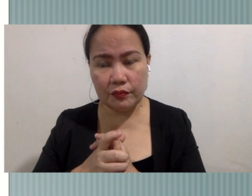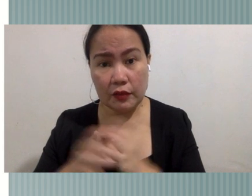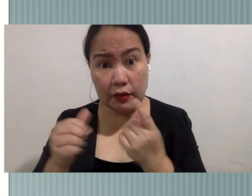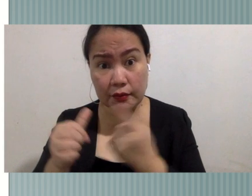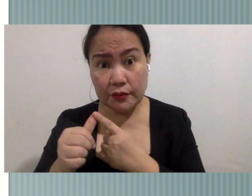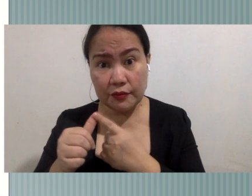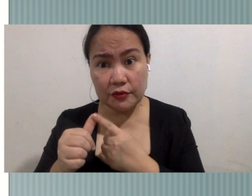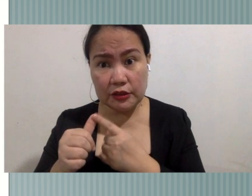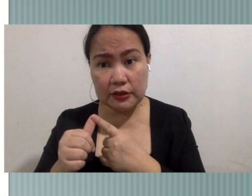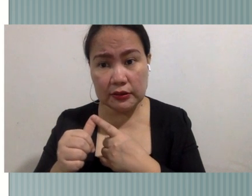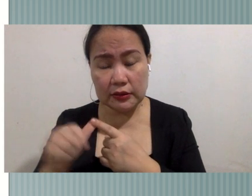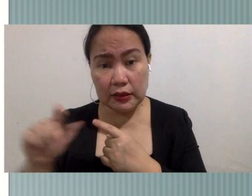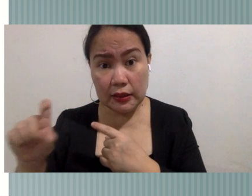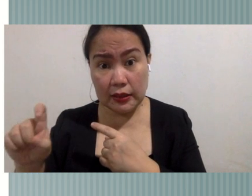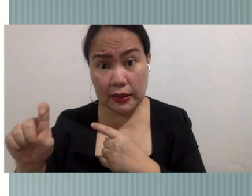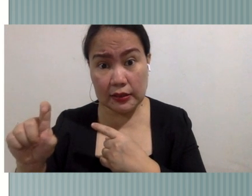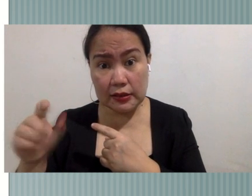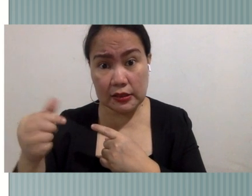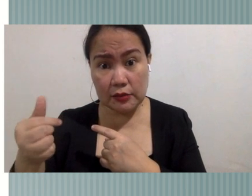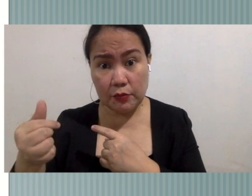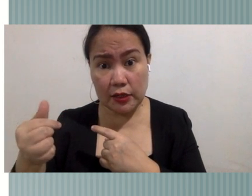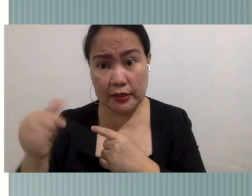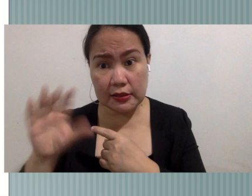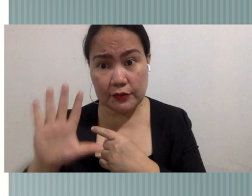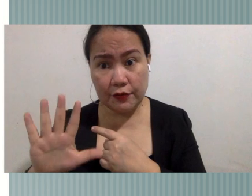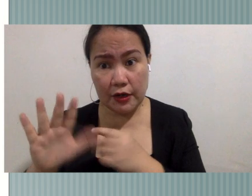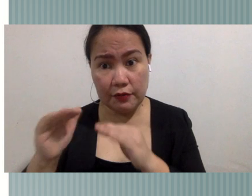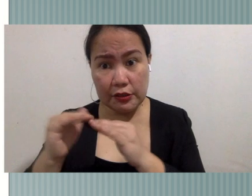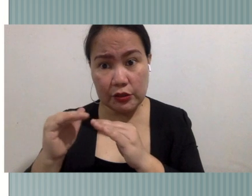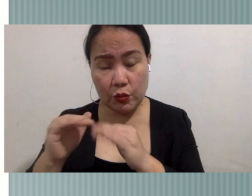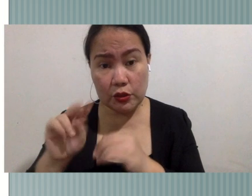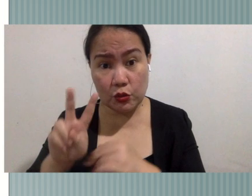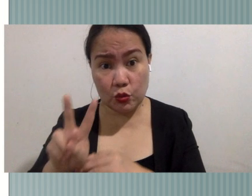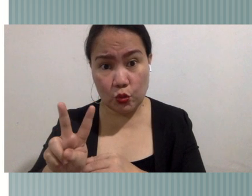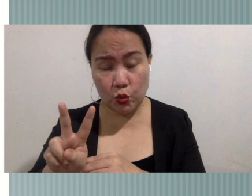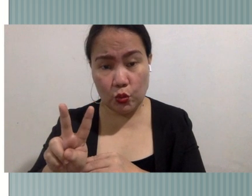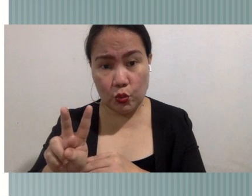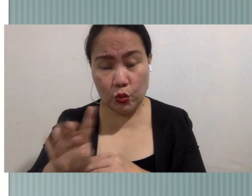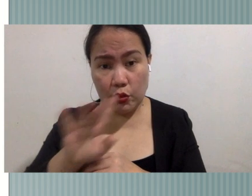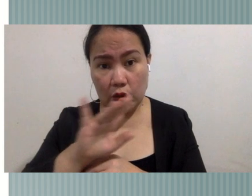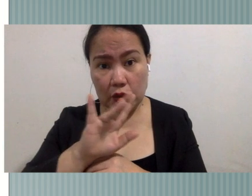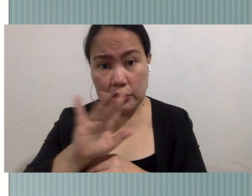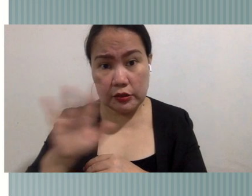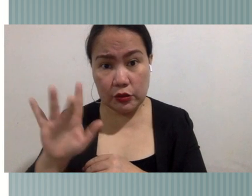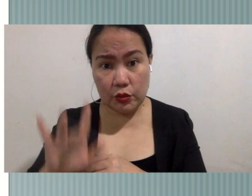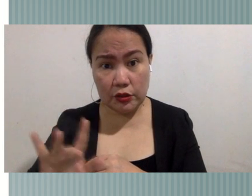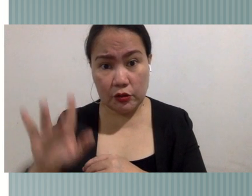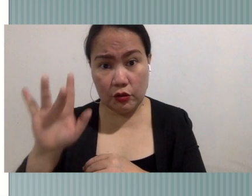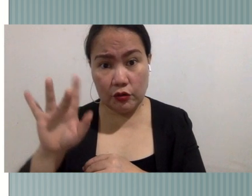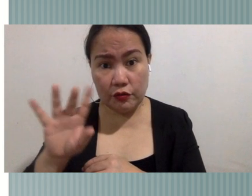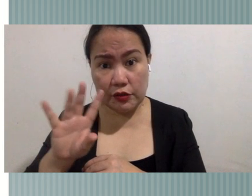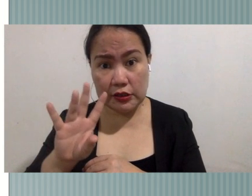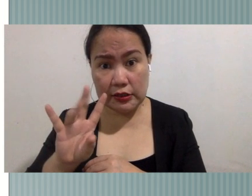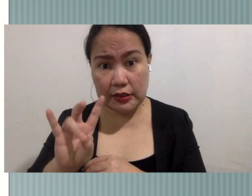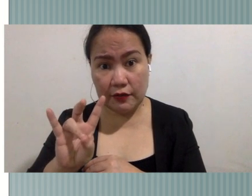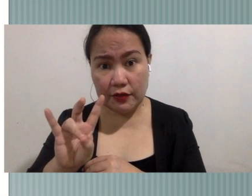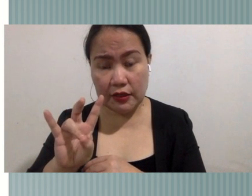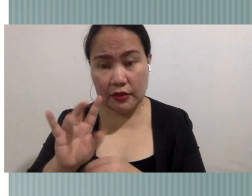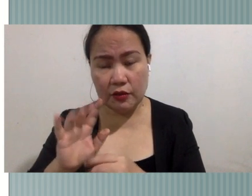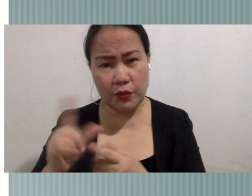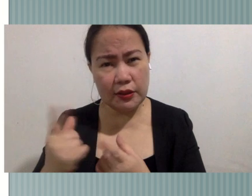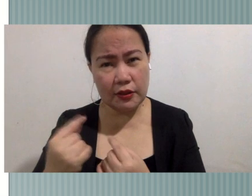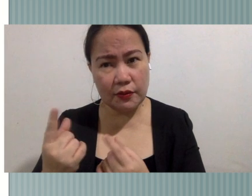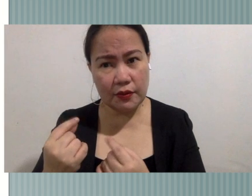So, first, x plus 5 is equal to 2 square root of 7. So, anong gagawin lang